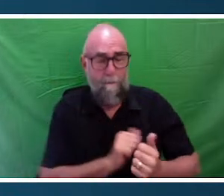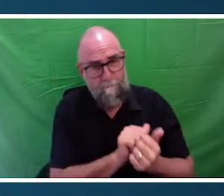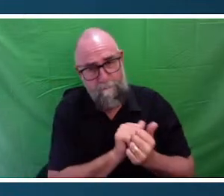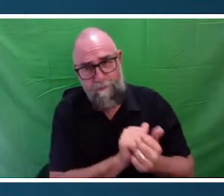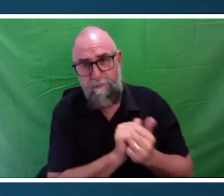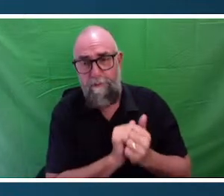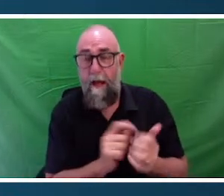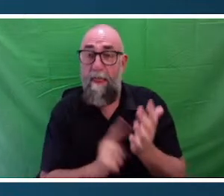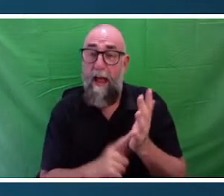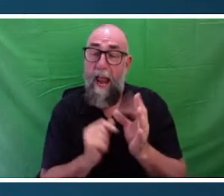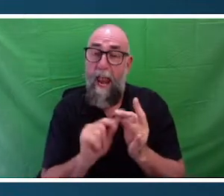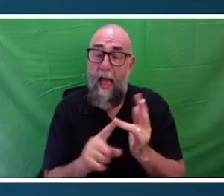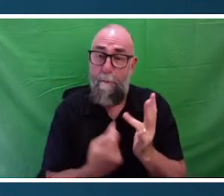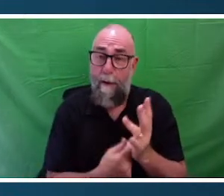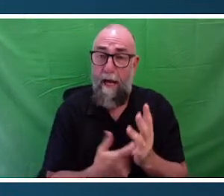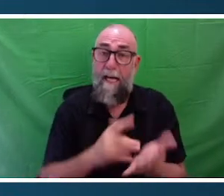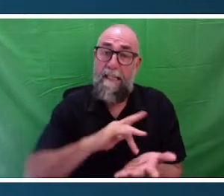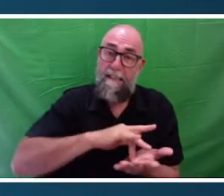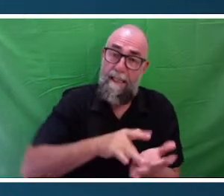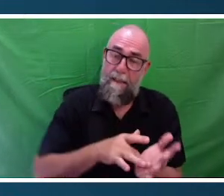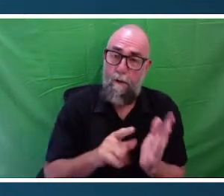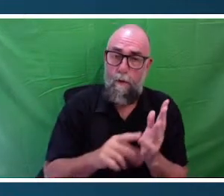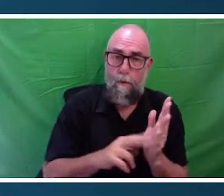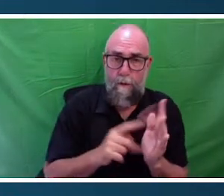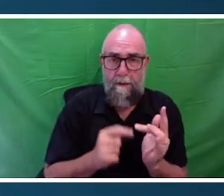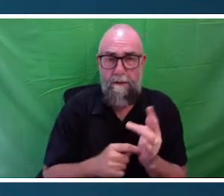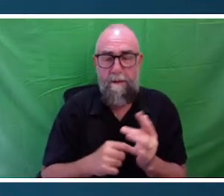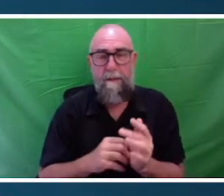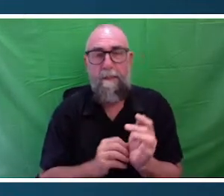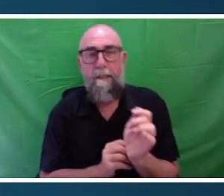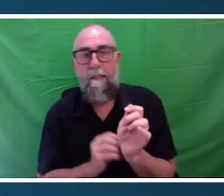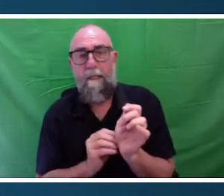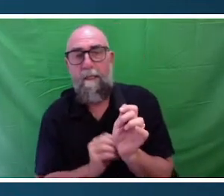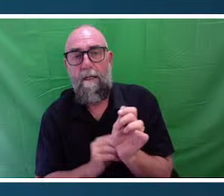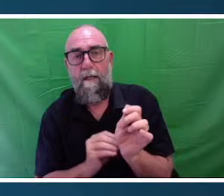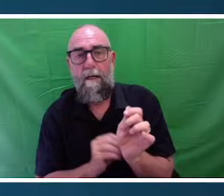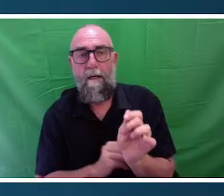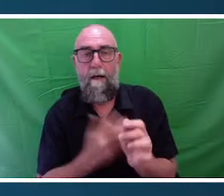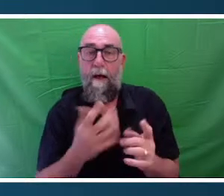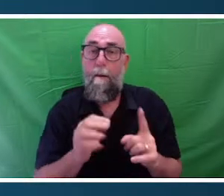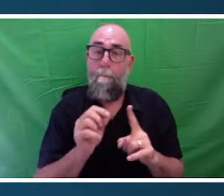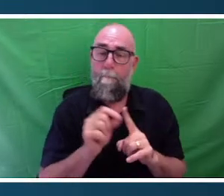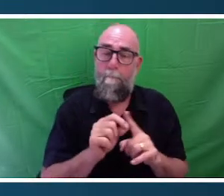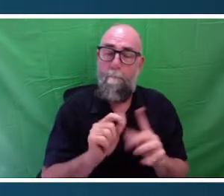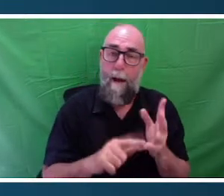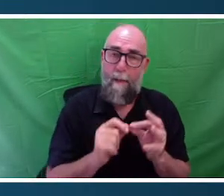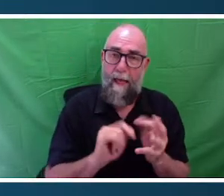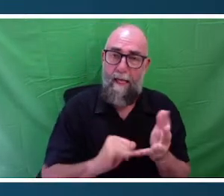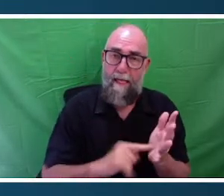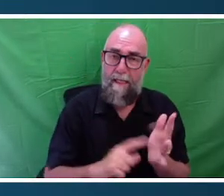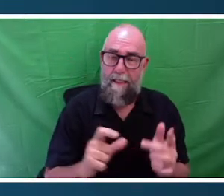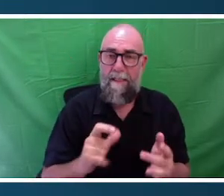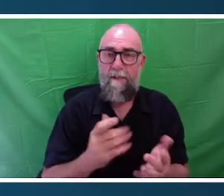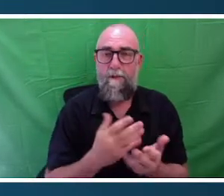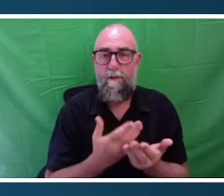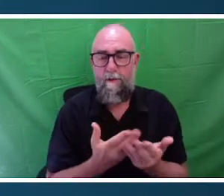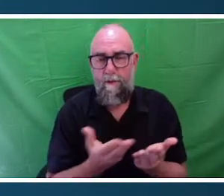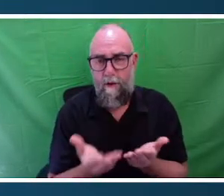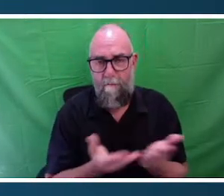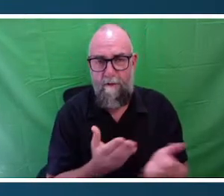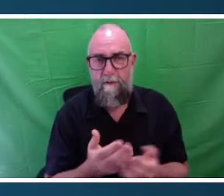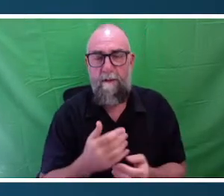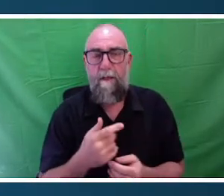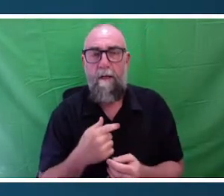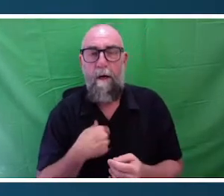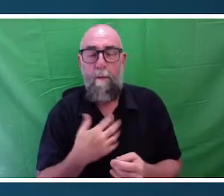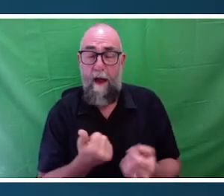the sending country, National Statistics Office, public servants, the PLF, employers in both Australia and New Zealand who